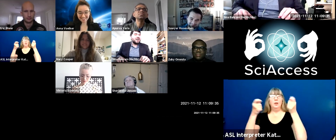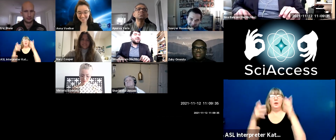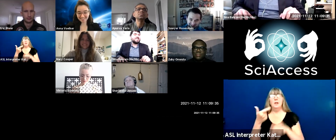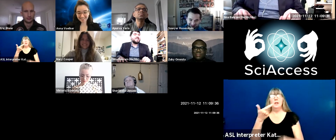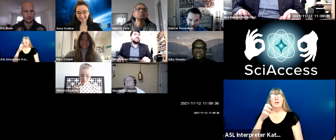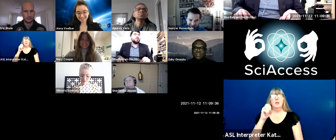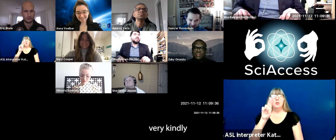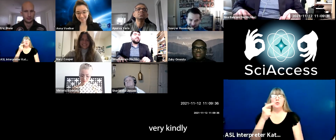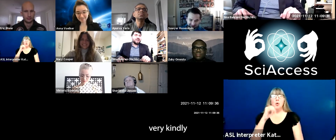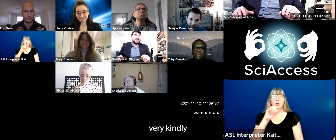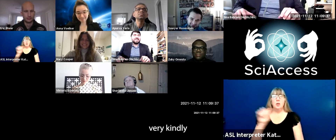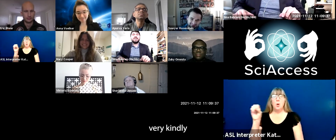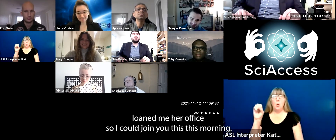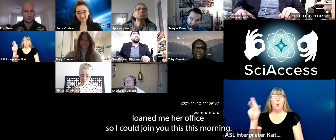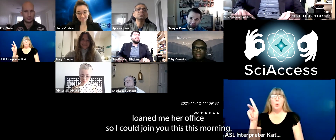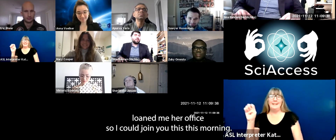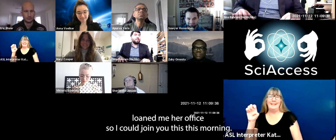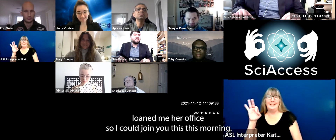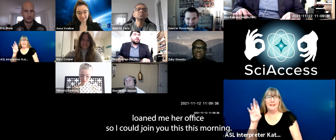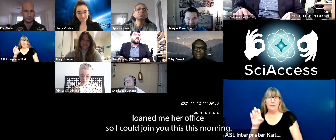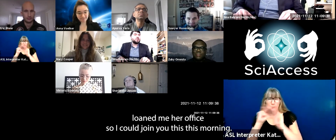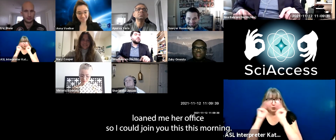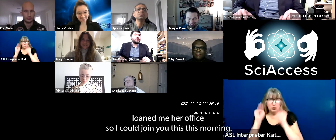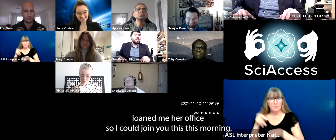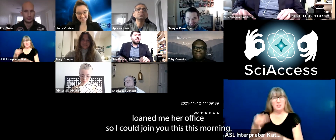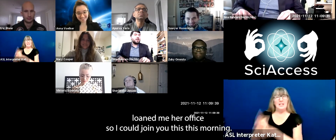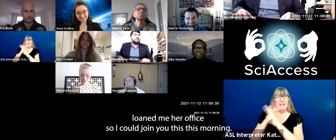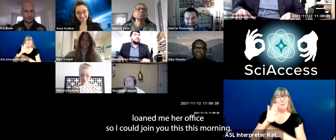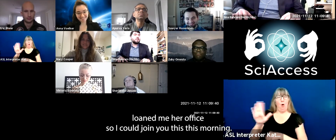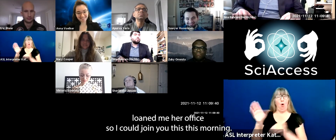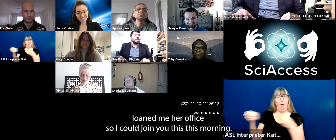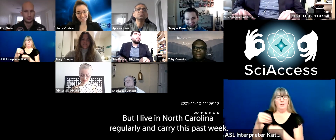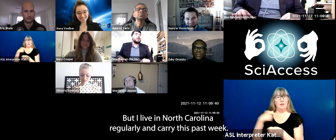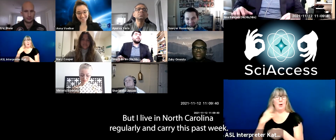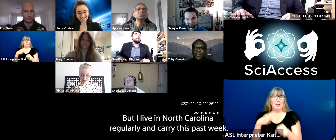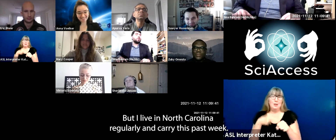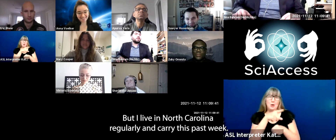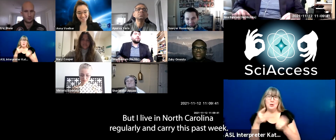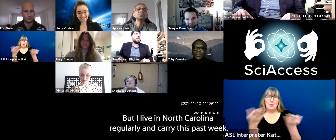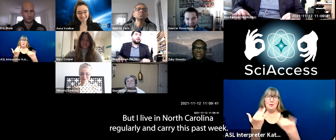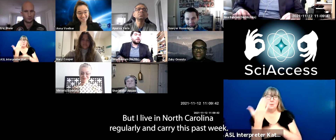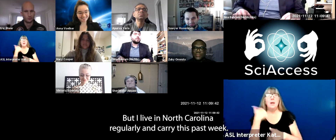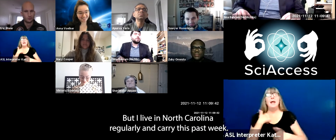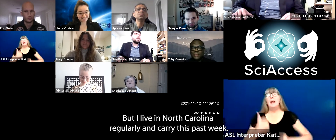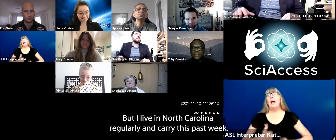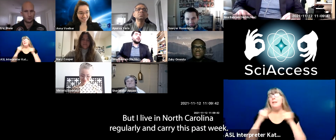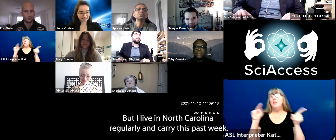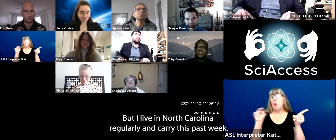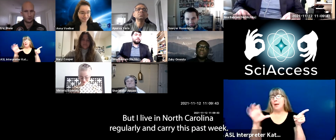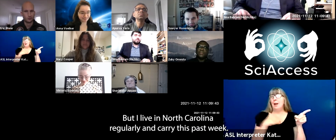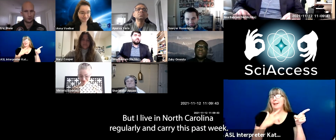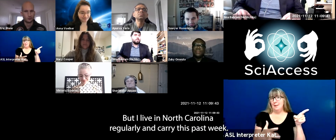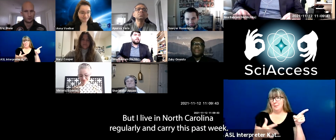Museum very kindly loaned me her office so I could join you this morning, but I live in North Carolina regularly in